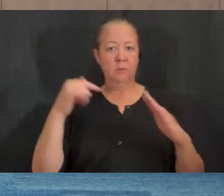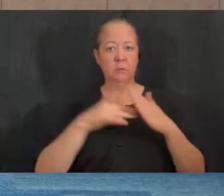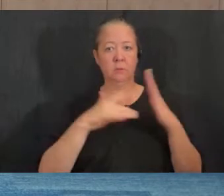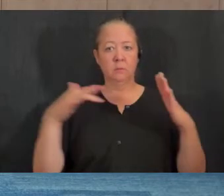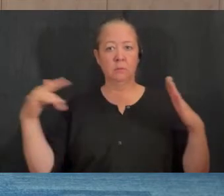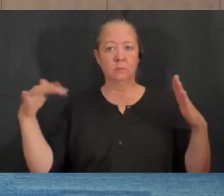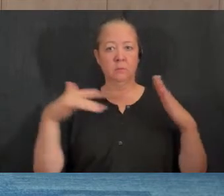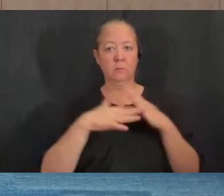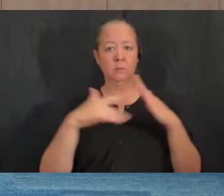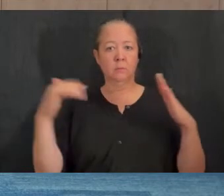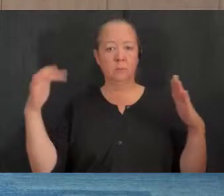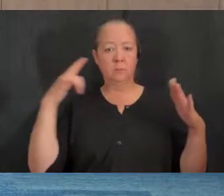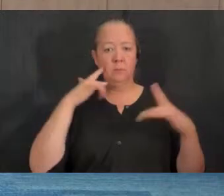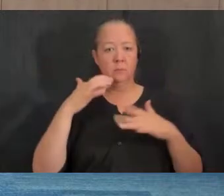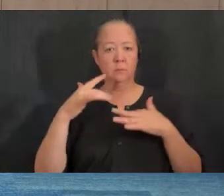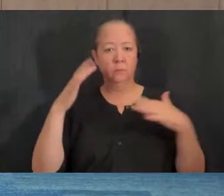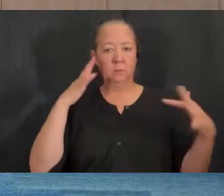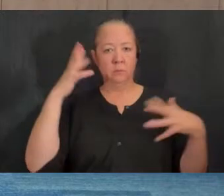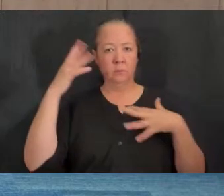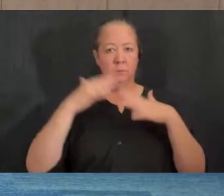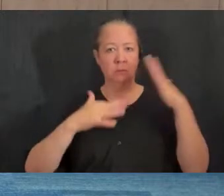late.